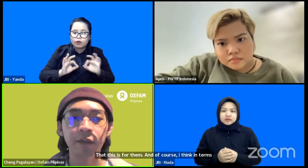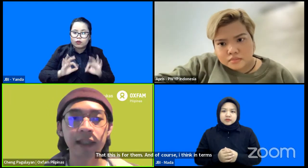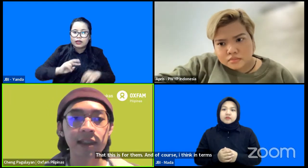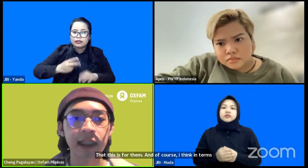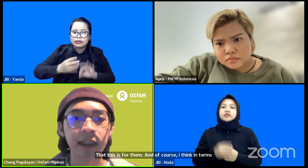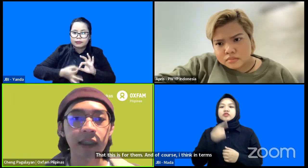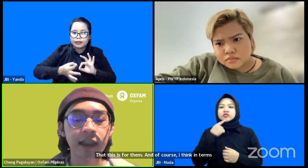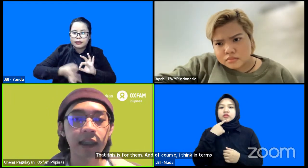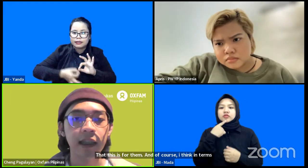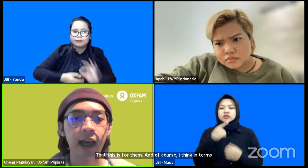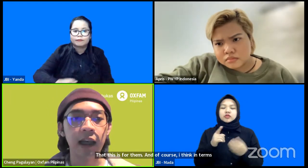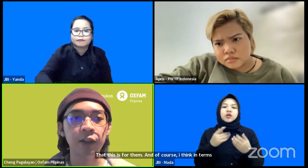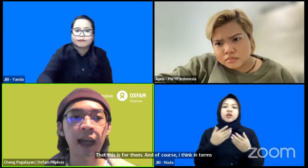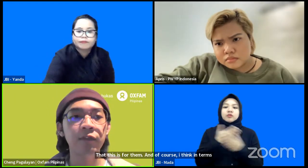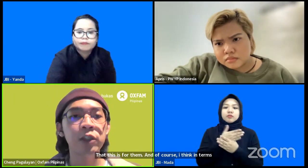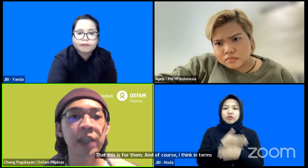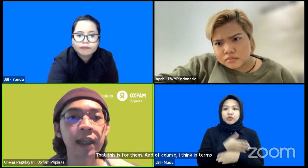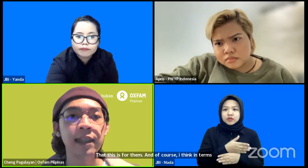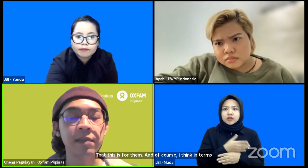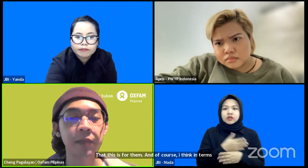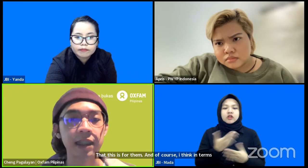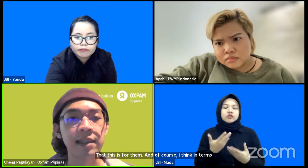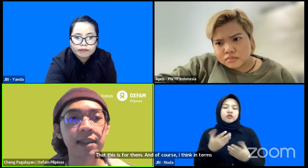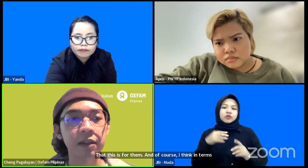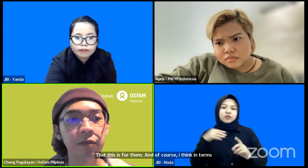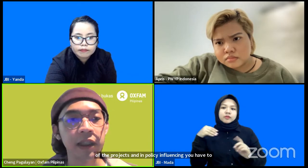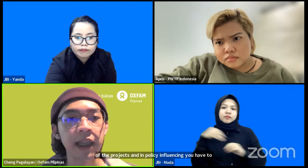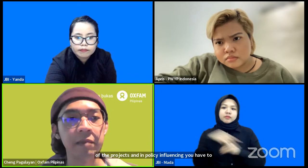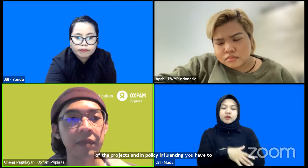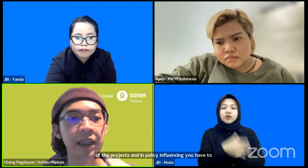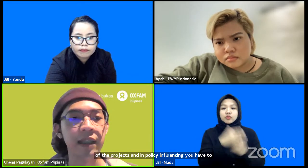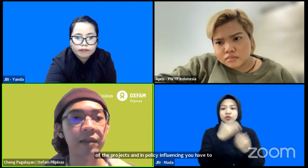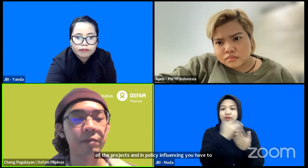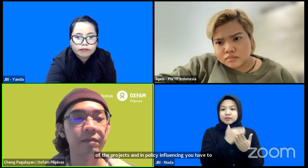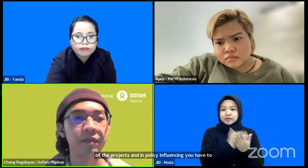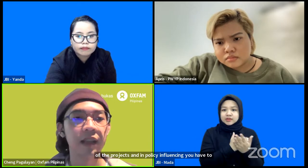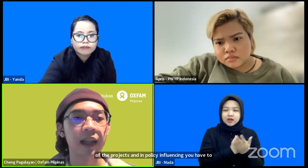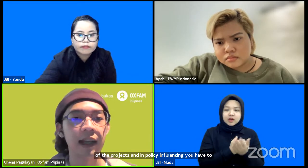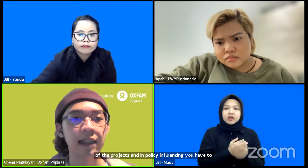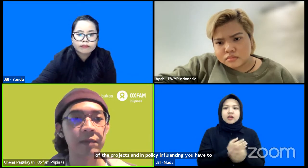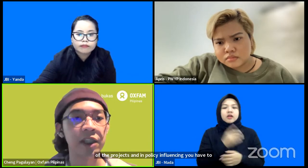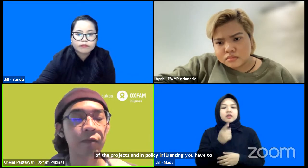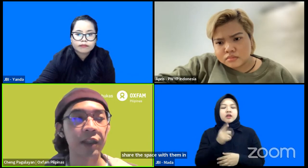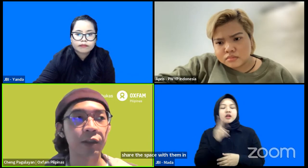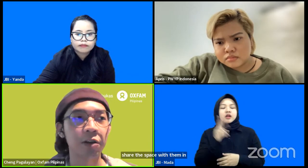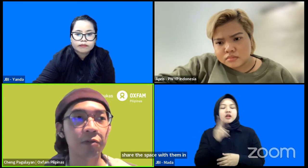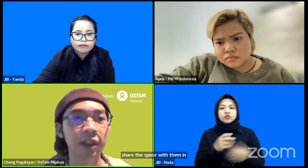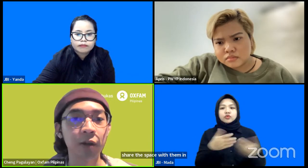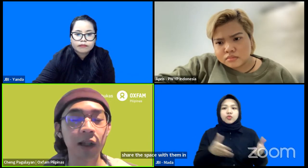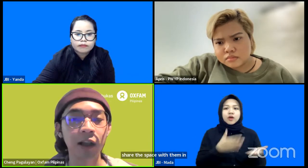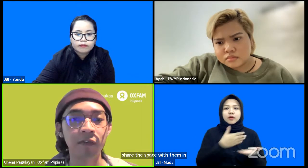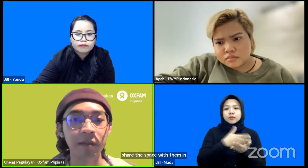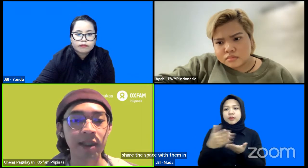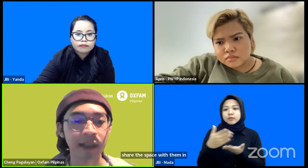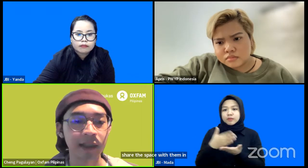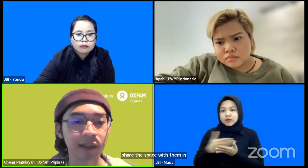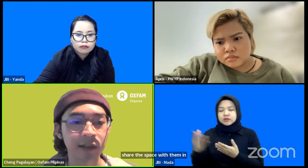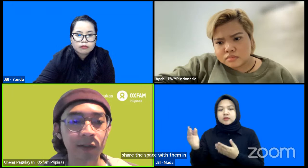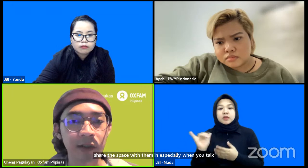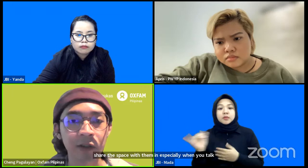policy influencing, you have to share the space with them especially when you talk with local